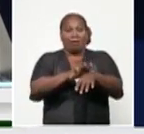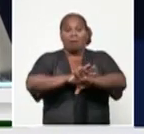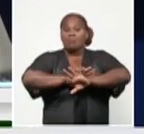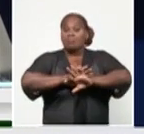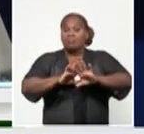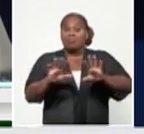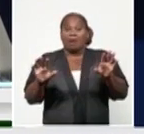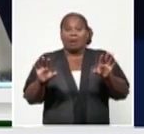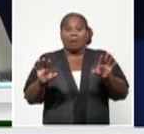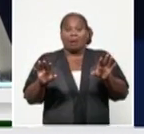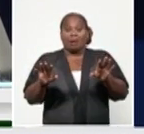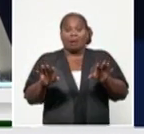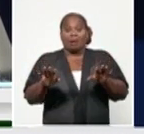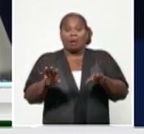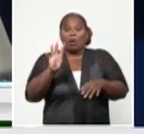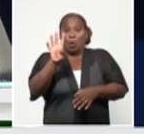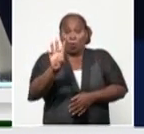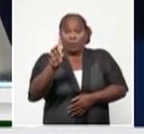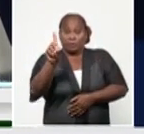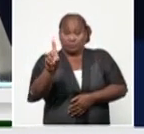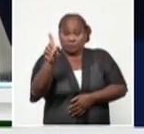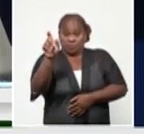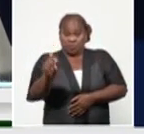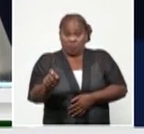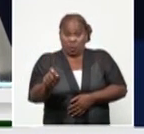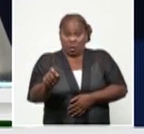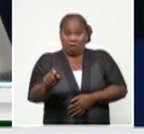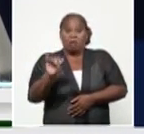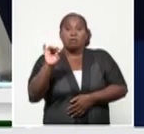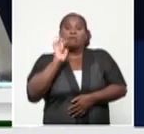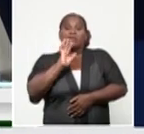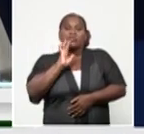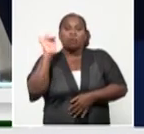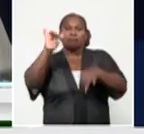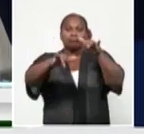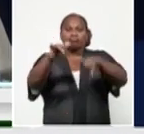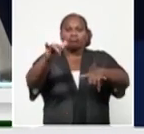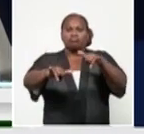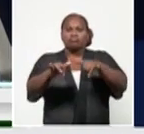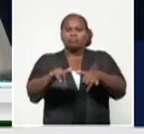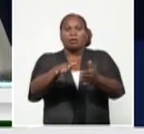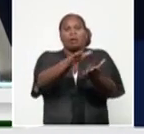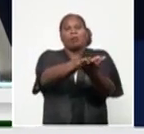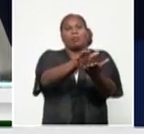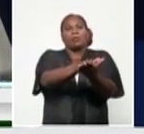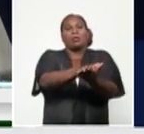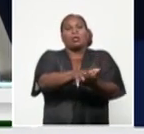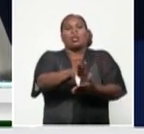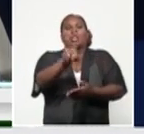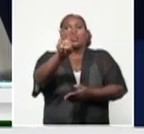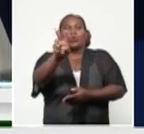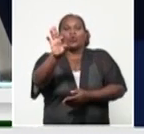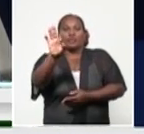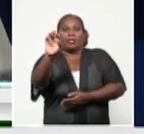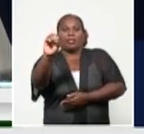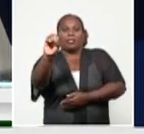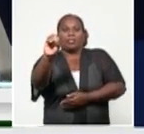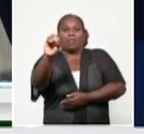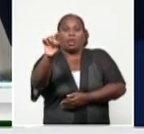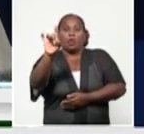The 41 imported cases yesterday mean that a total of 280